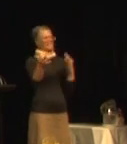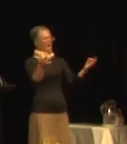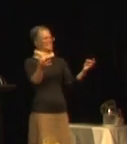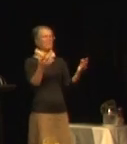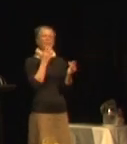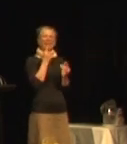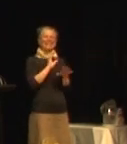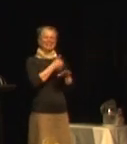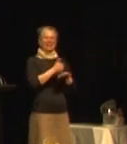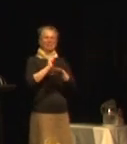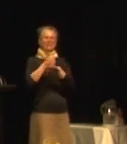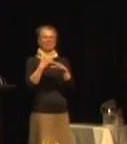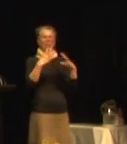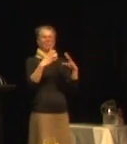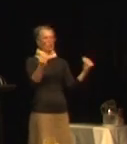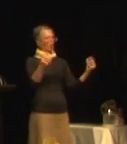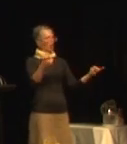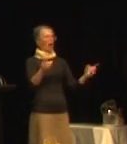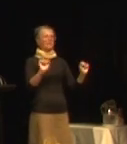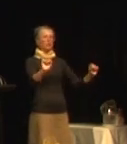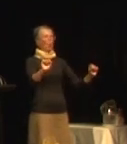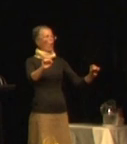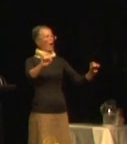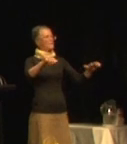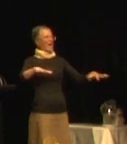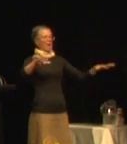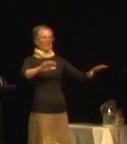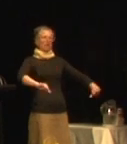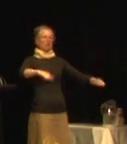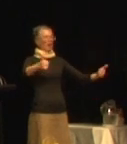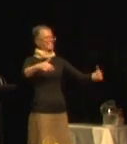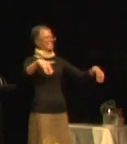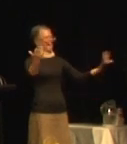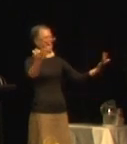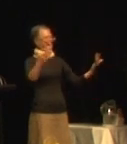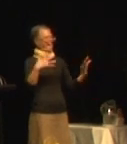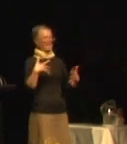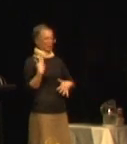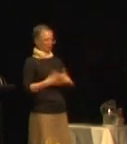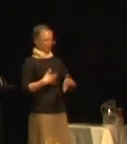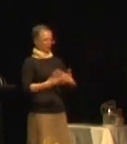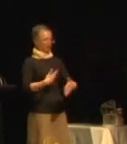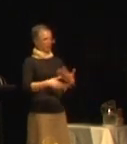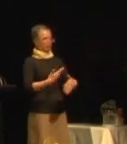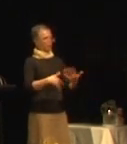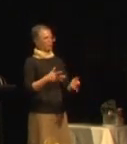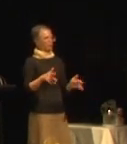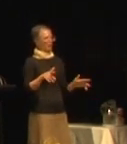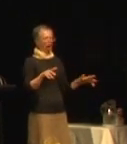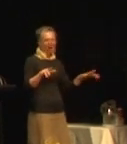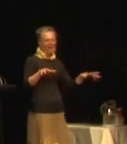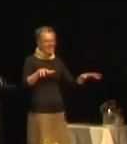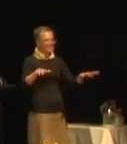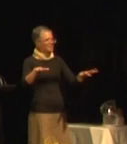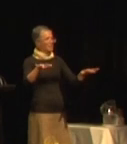family. Like, oh, right on. And that sound of Lego bricks going, it's like a melody, and they just eased into